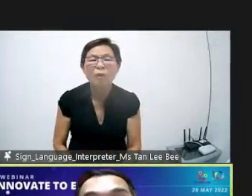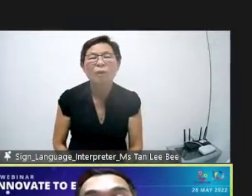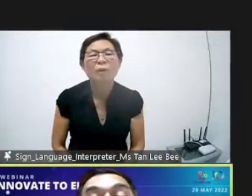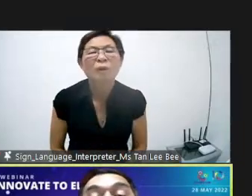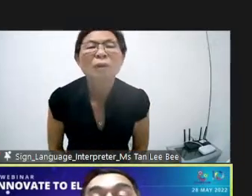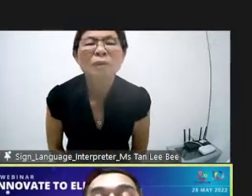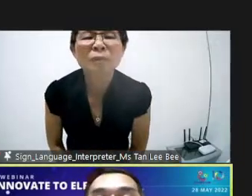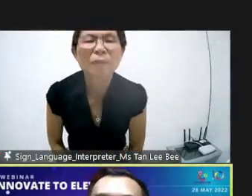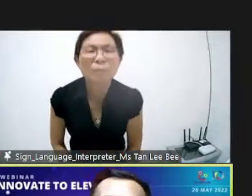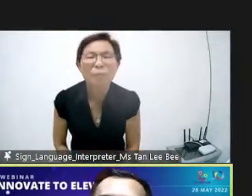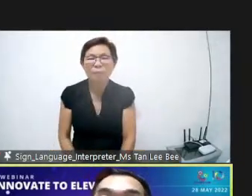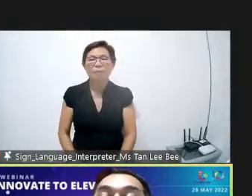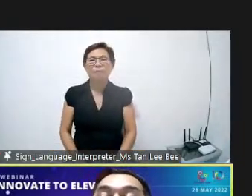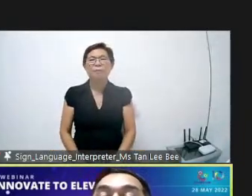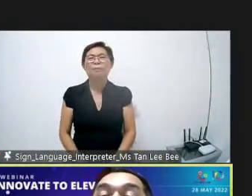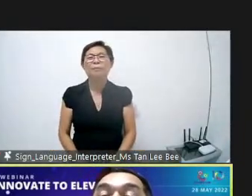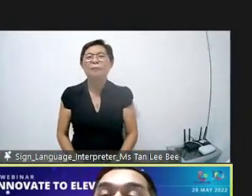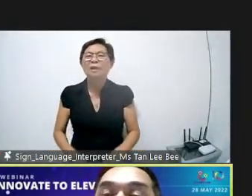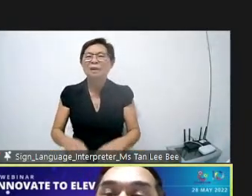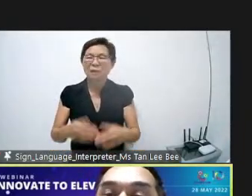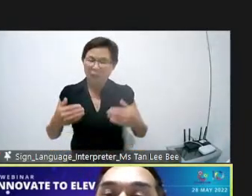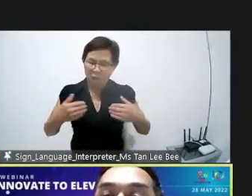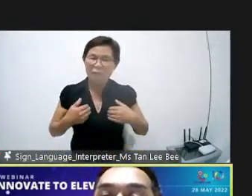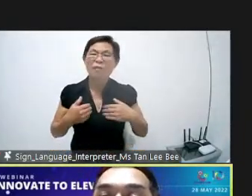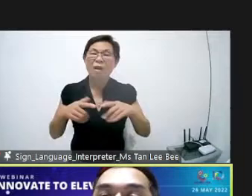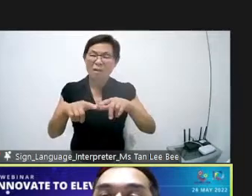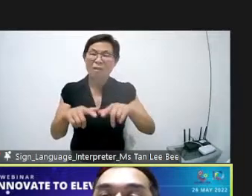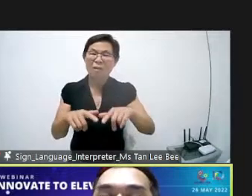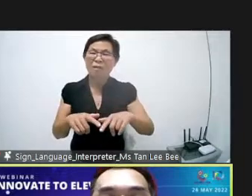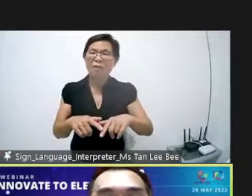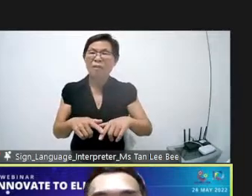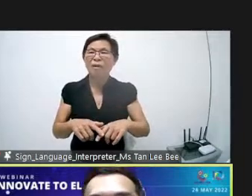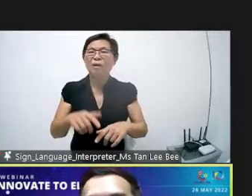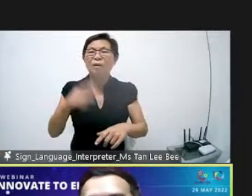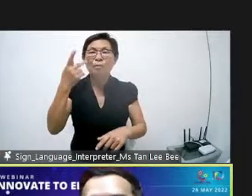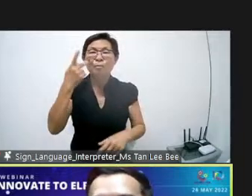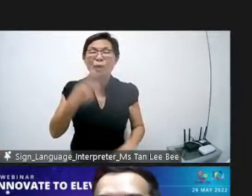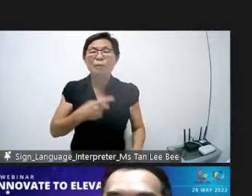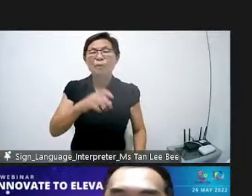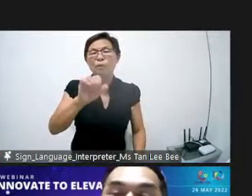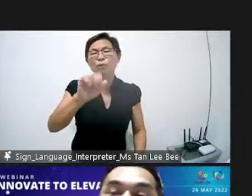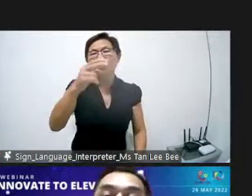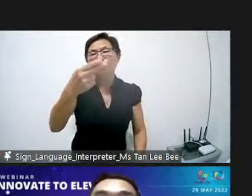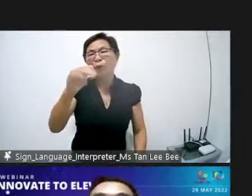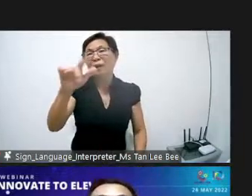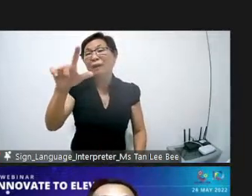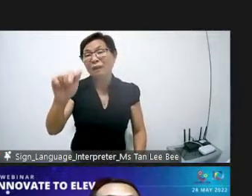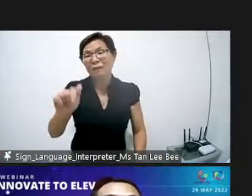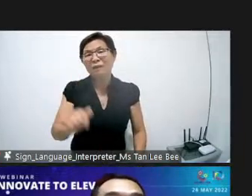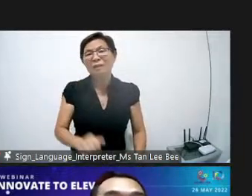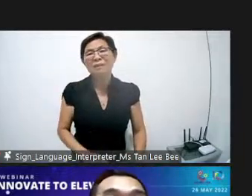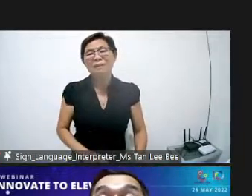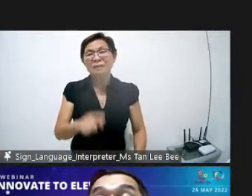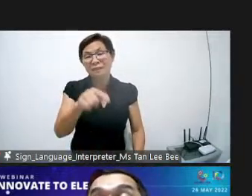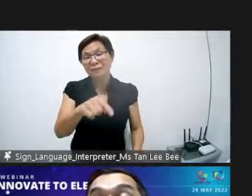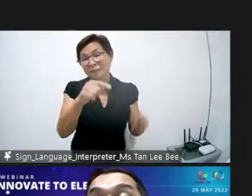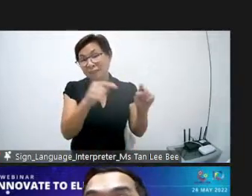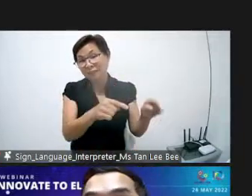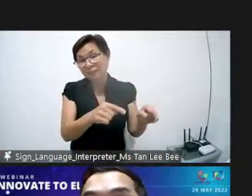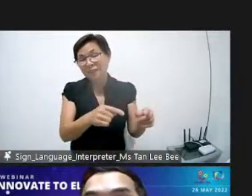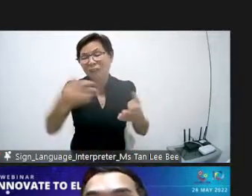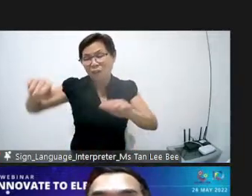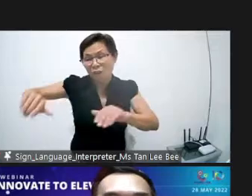very complicated. So there's a level lah, Madam Suhaila. So this is just an introduction of